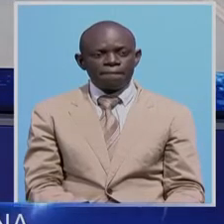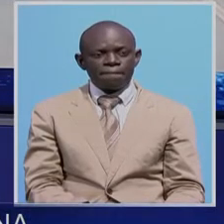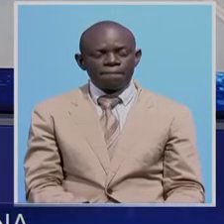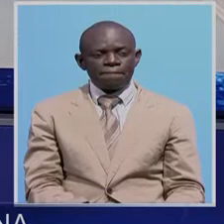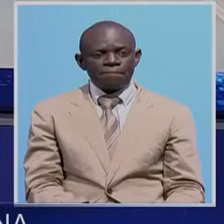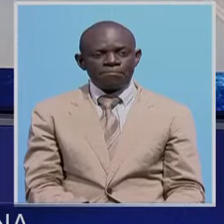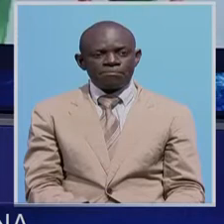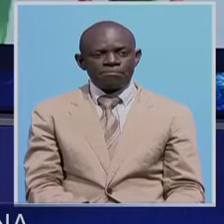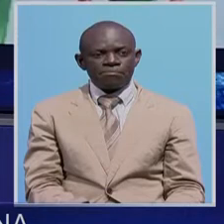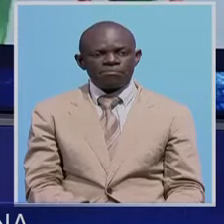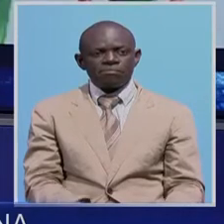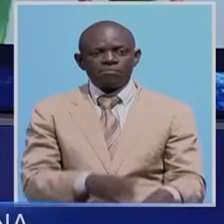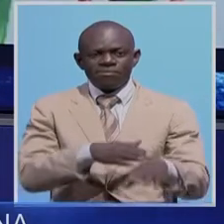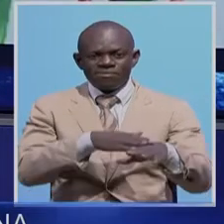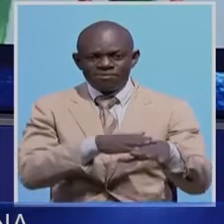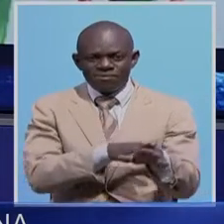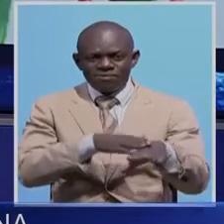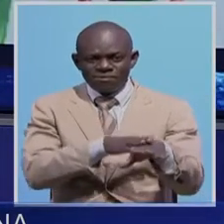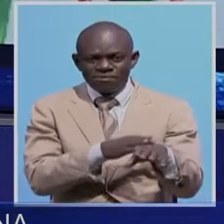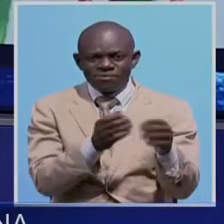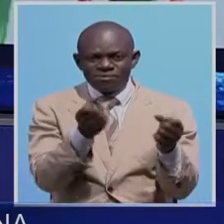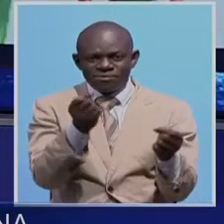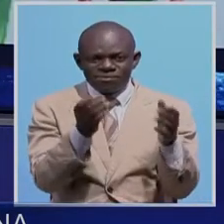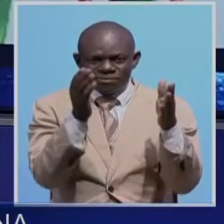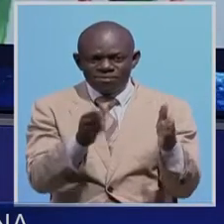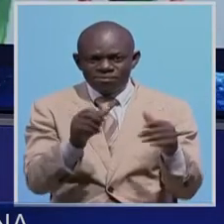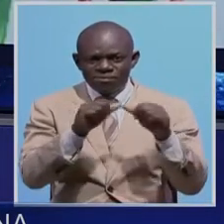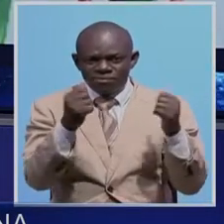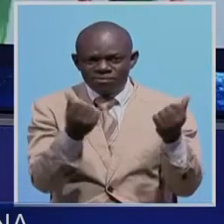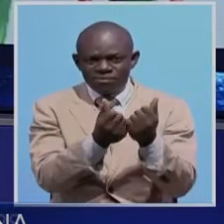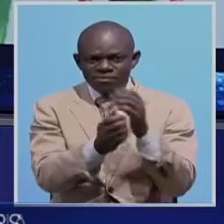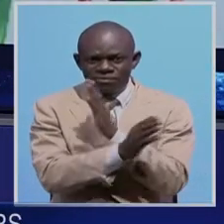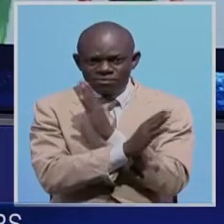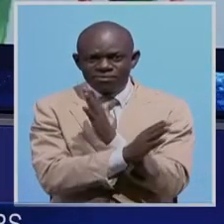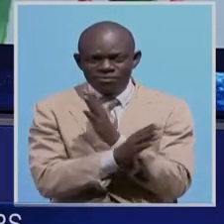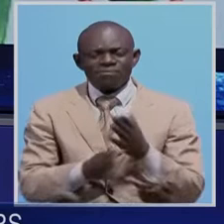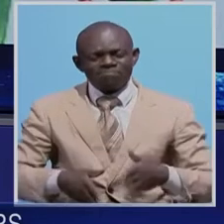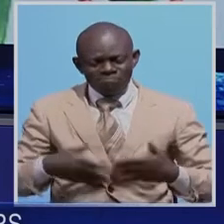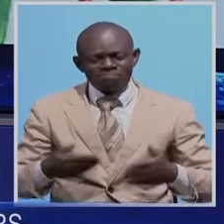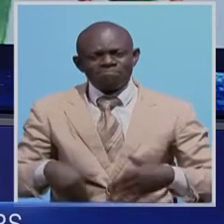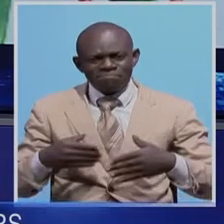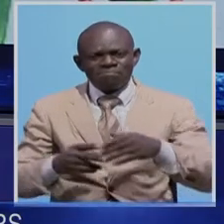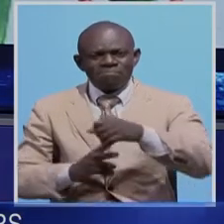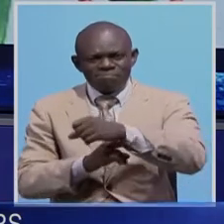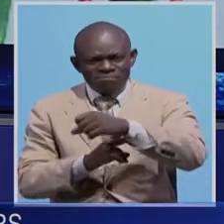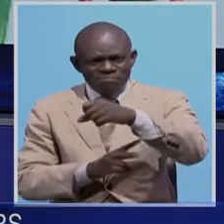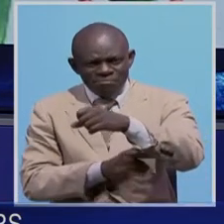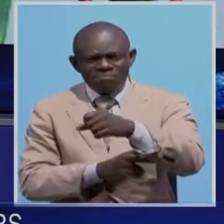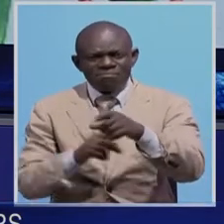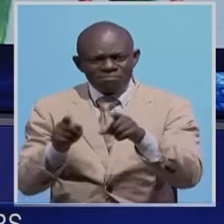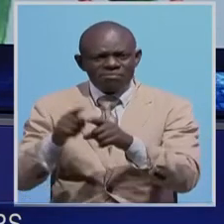and the Truck Drivers Association of Zambia has welcomed the establishment of the one-stop border facility at